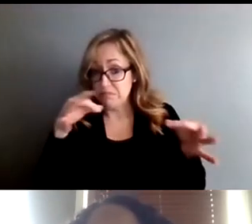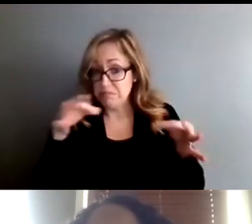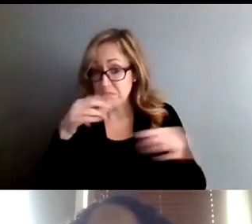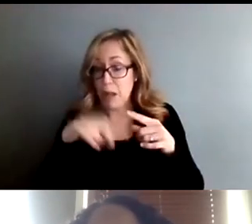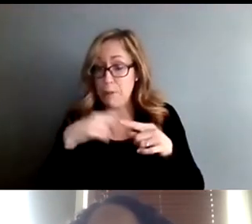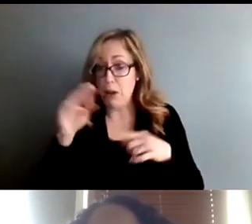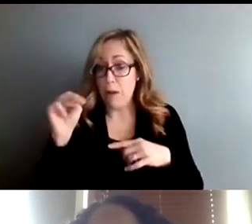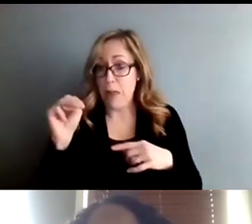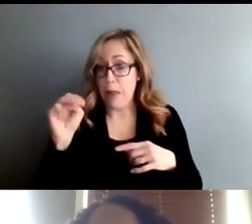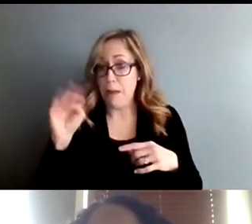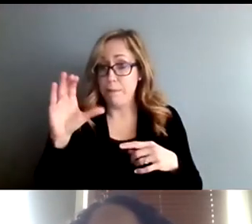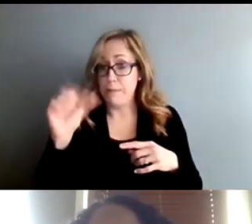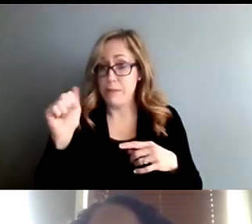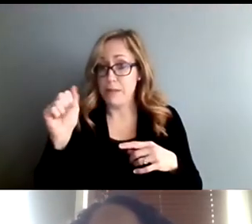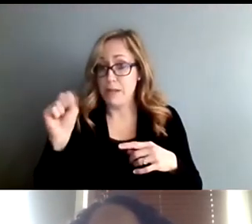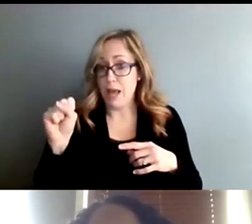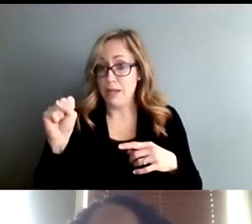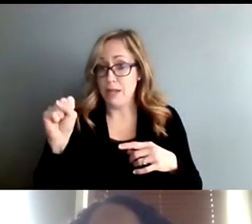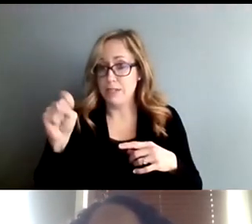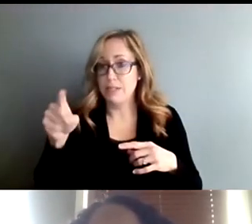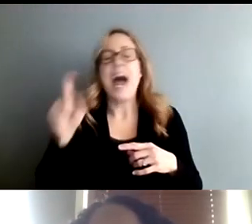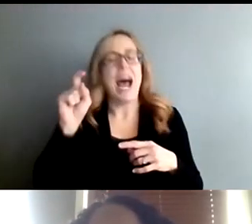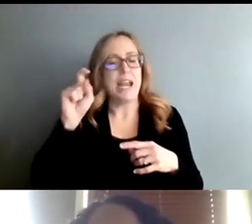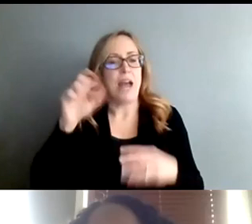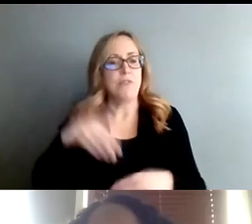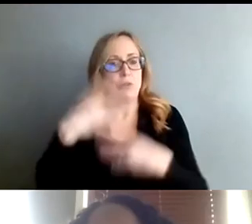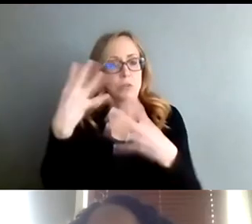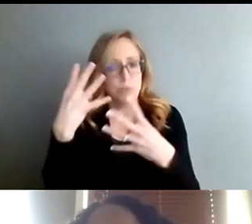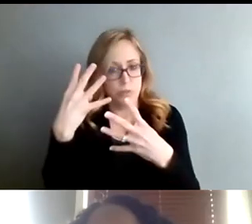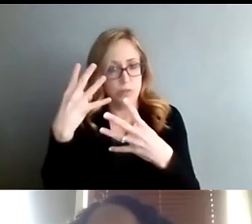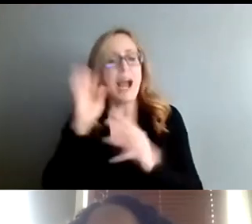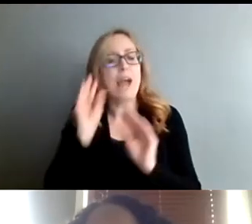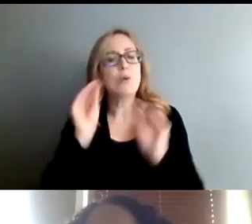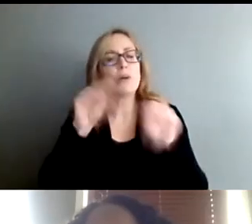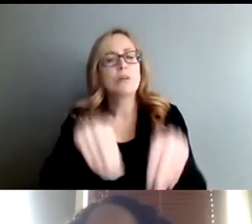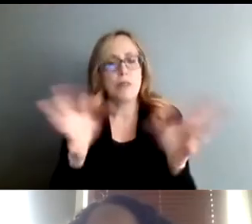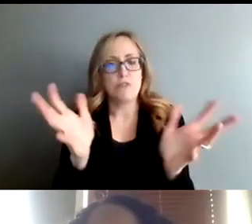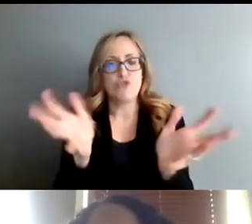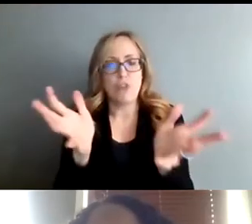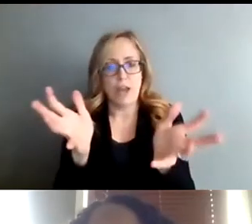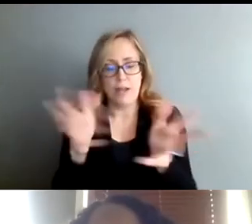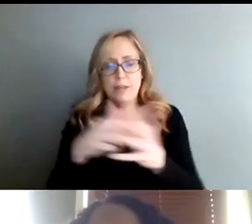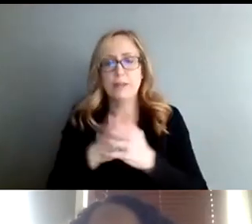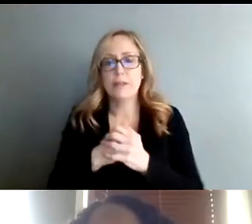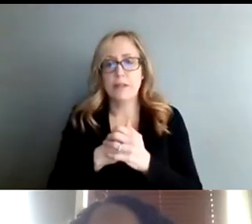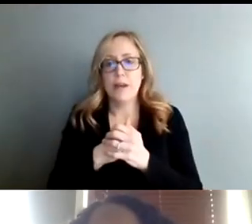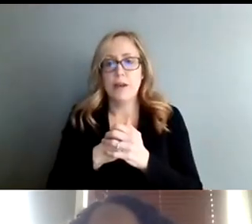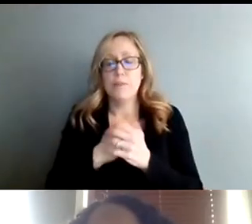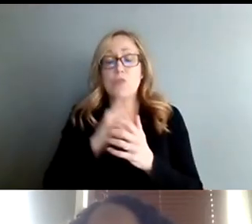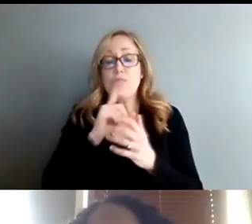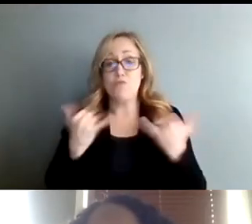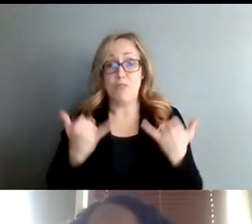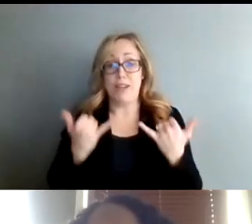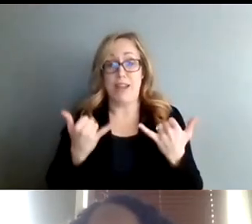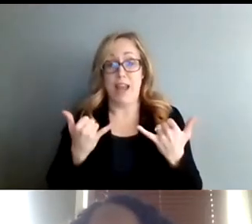Yes, I'll have to pull up the specifics, so I'll throw that in the chat, and I think in a few minutes. But right now for